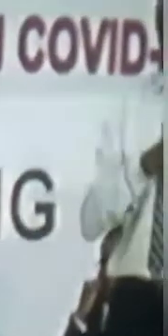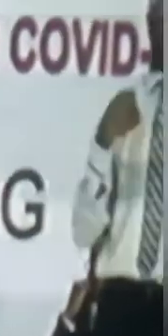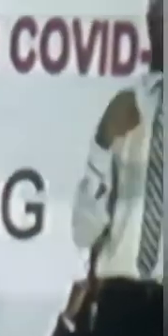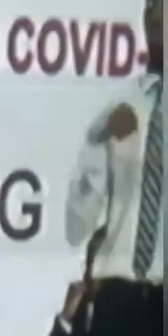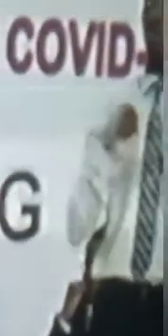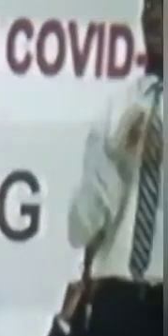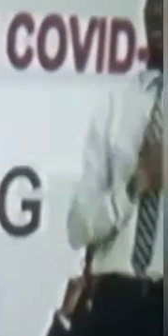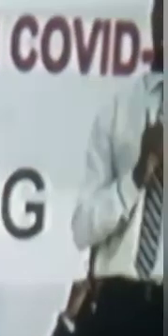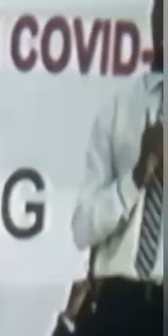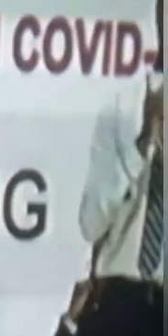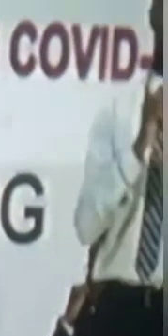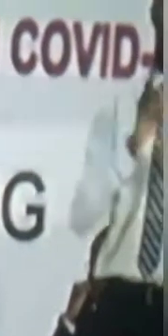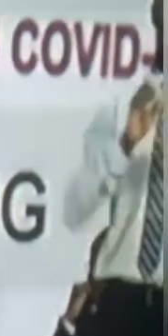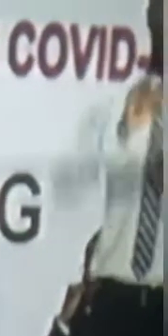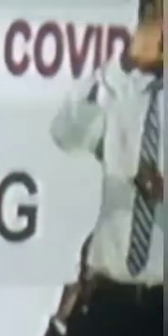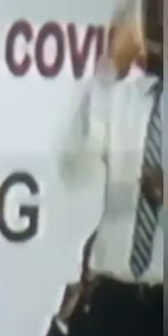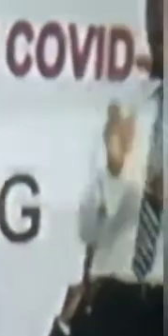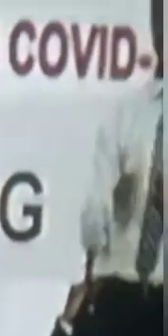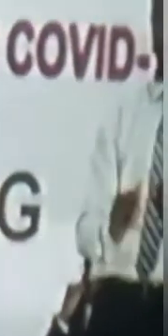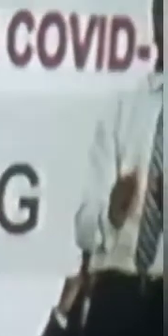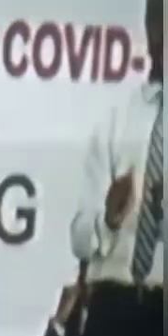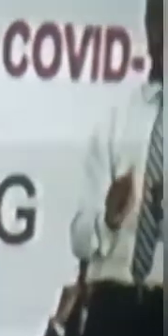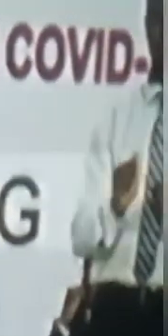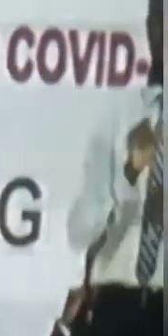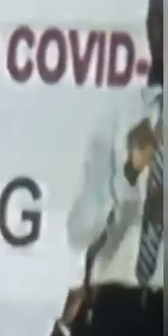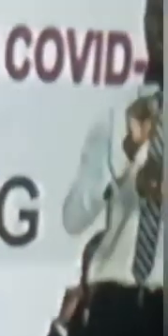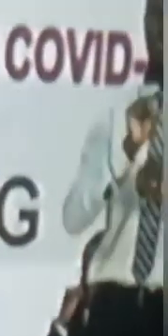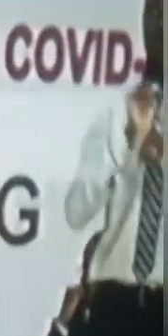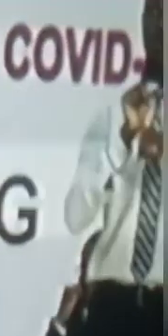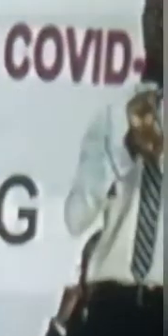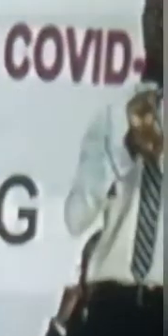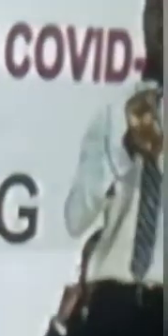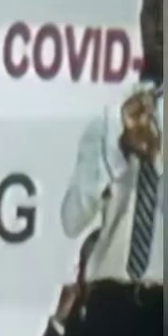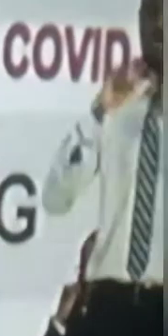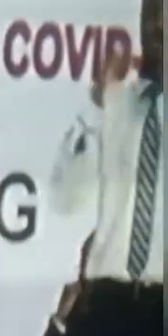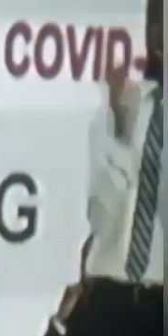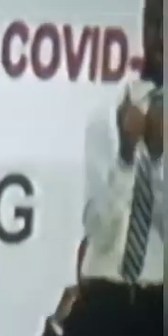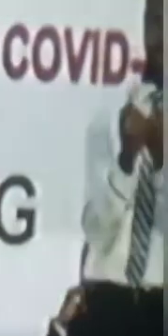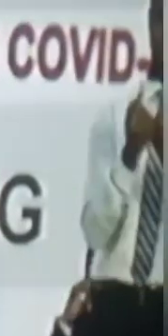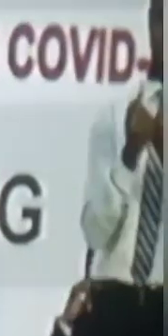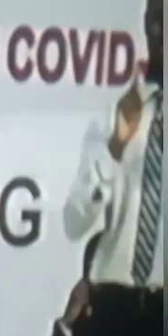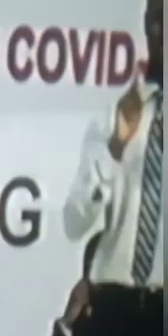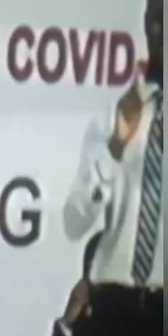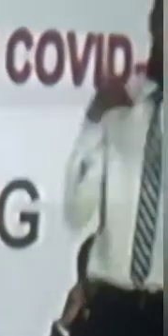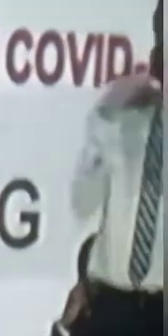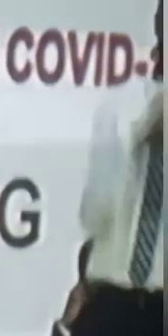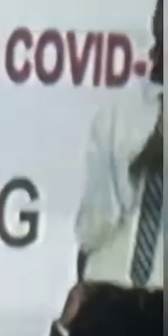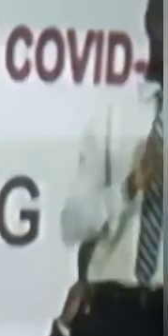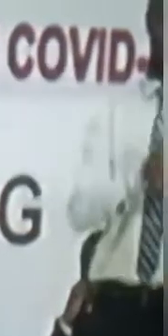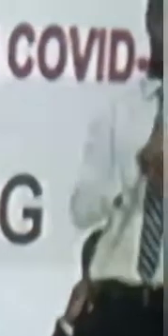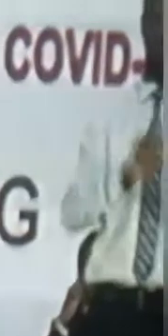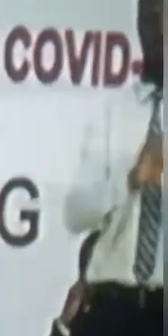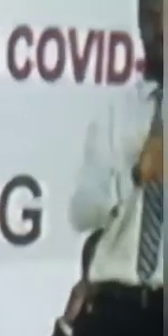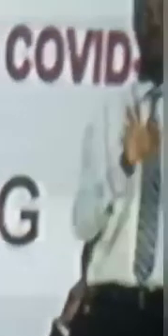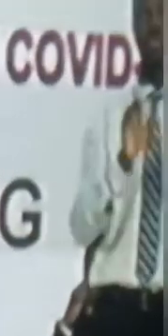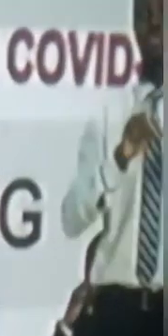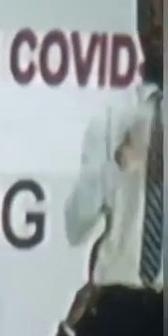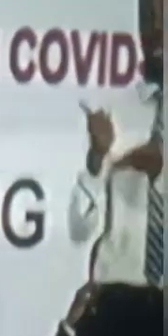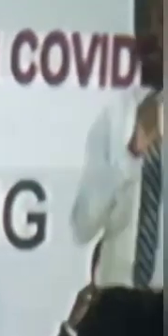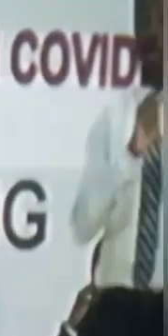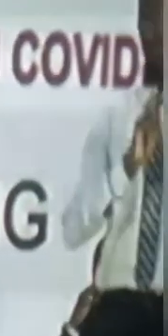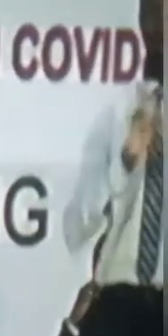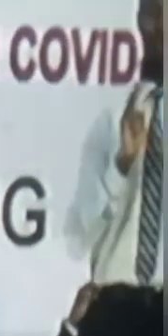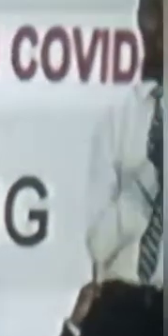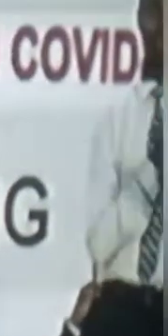with the African Task Force on Coronavirus to set up and coordinate preparedness and response in a